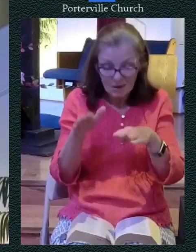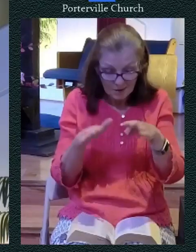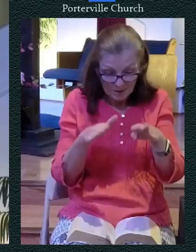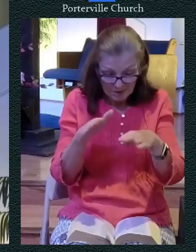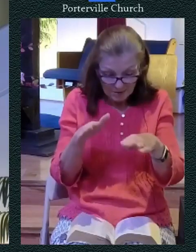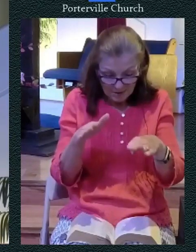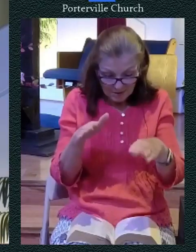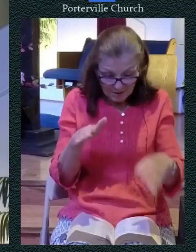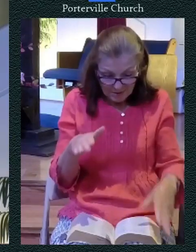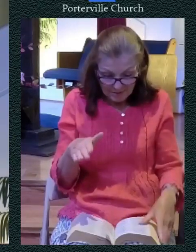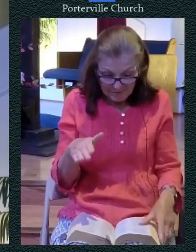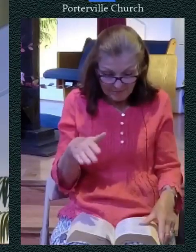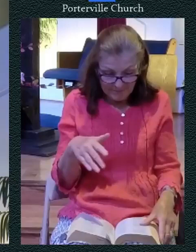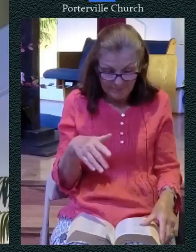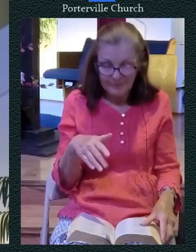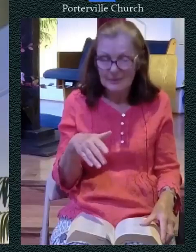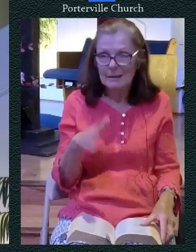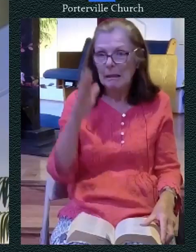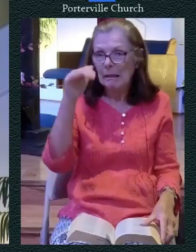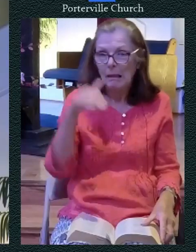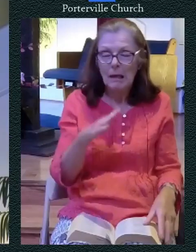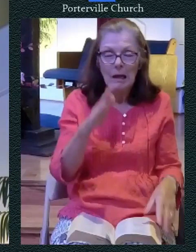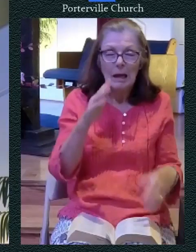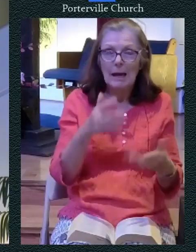Surely they make an uproar for nothing.